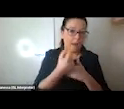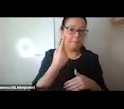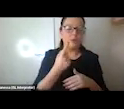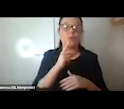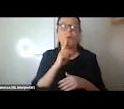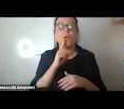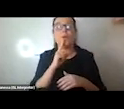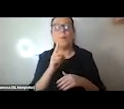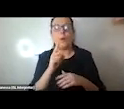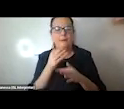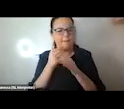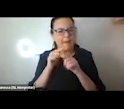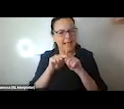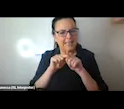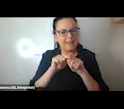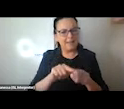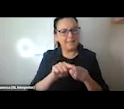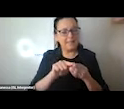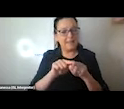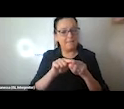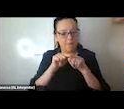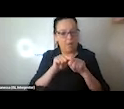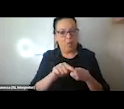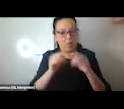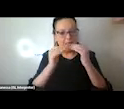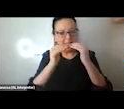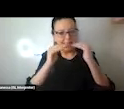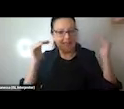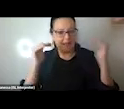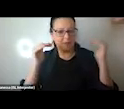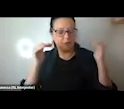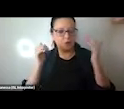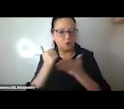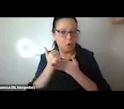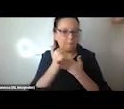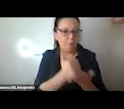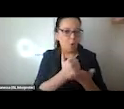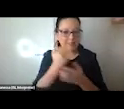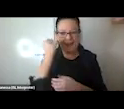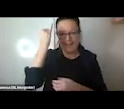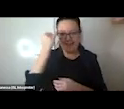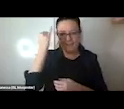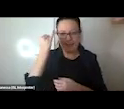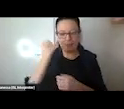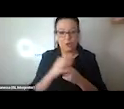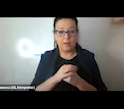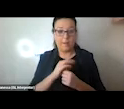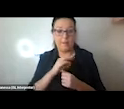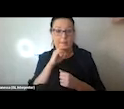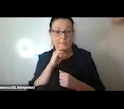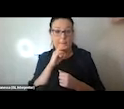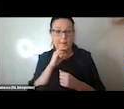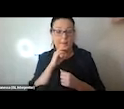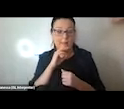to the standards and utilization of the standards to support innovation will increase footfall for retail and increase